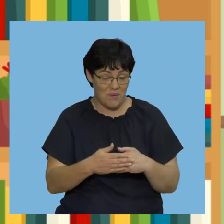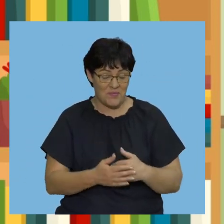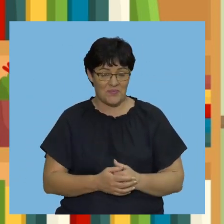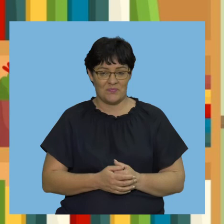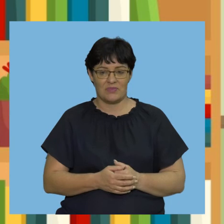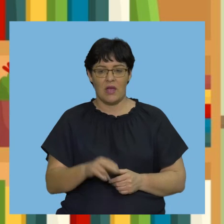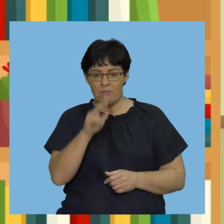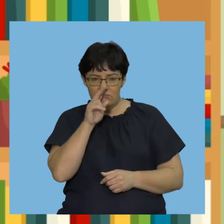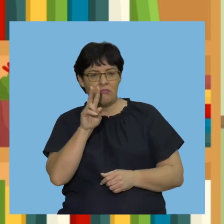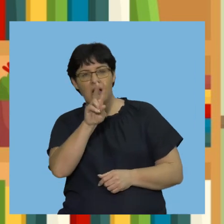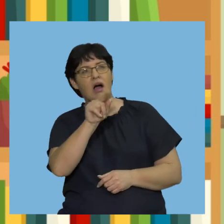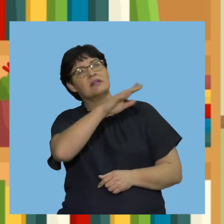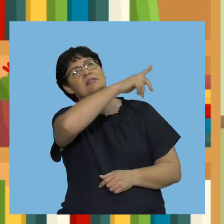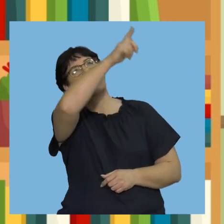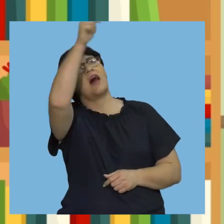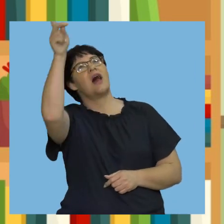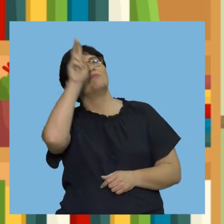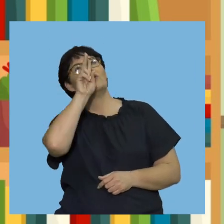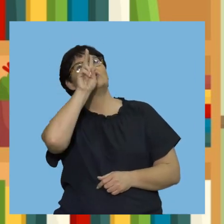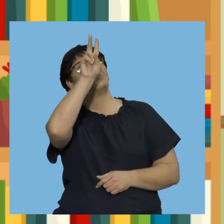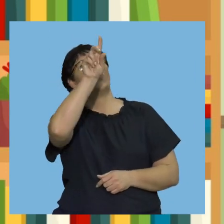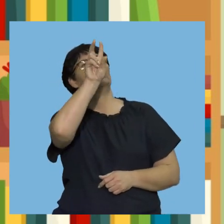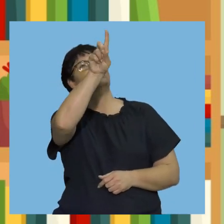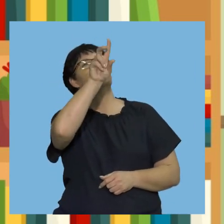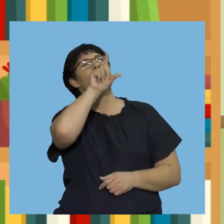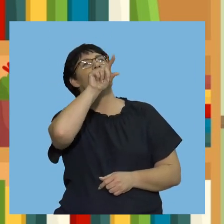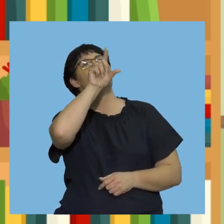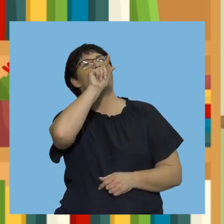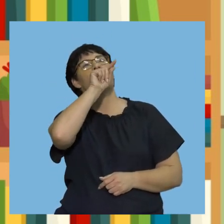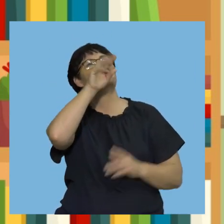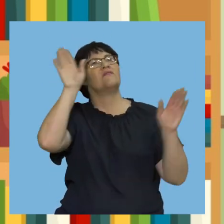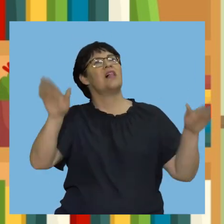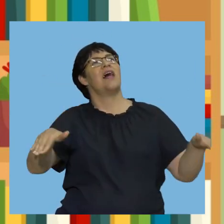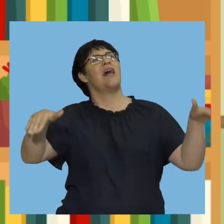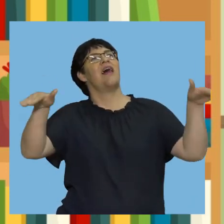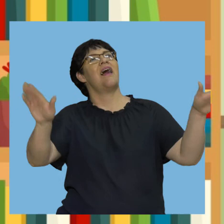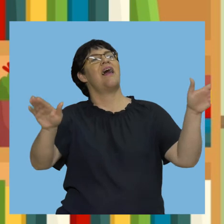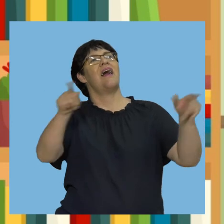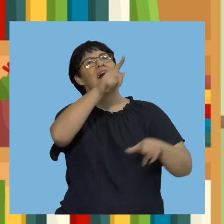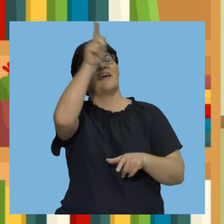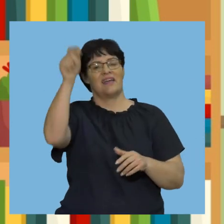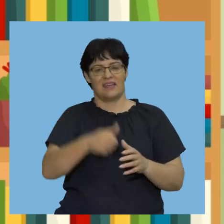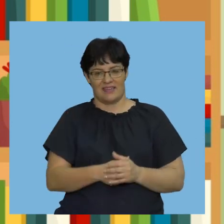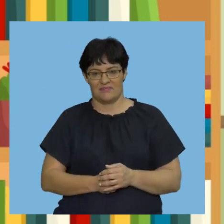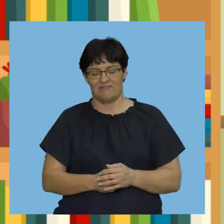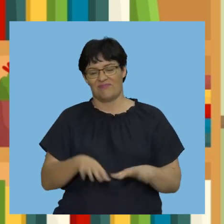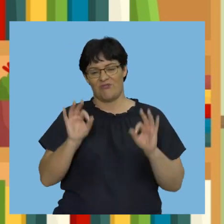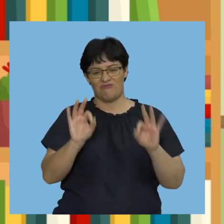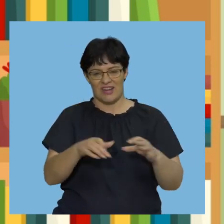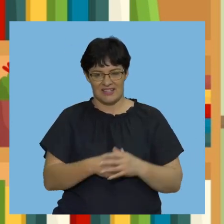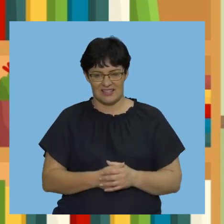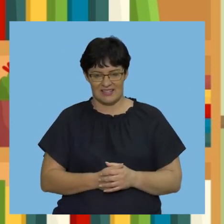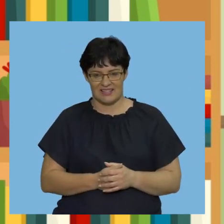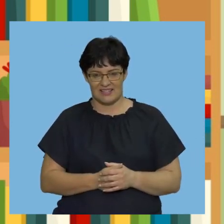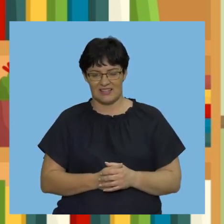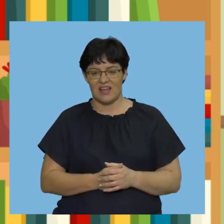looked into the sky and I saw 2 birds flying up high. Great! You did well on that